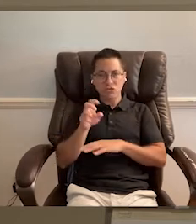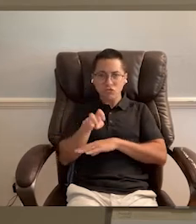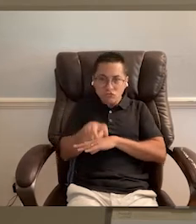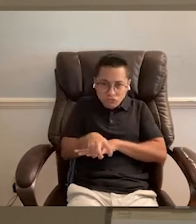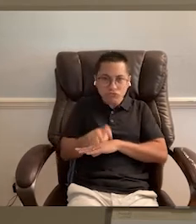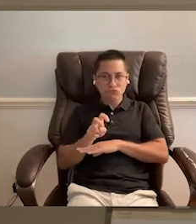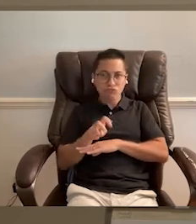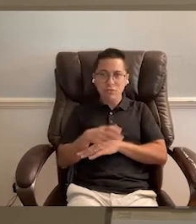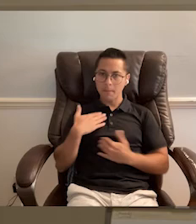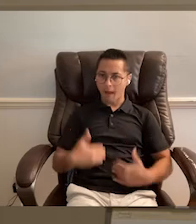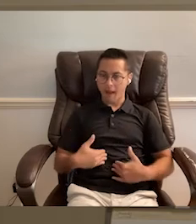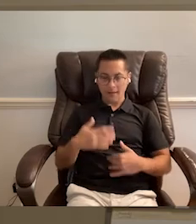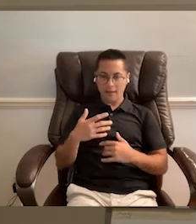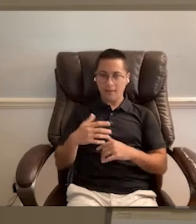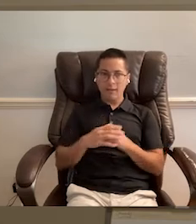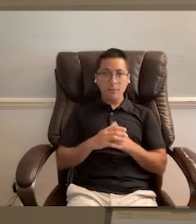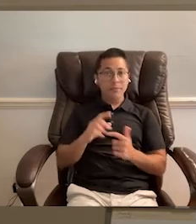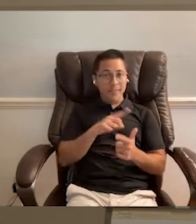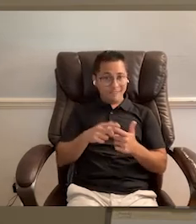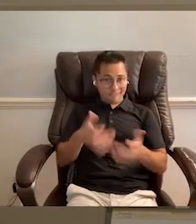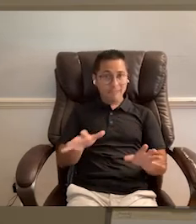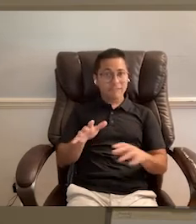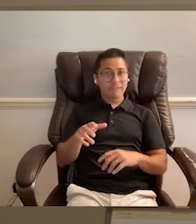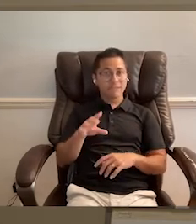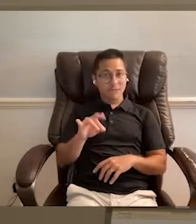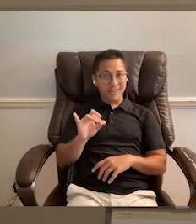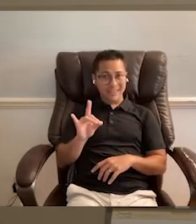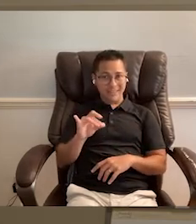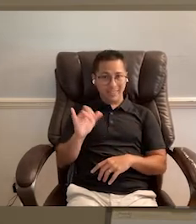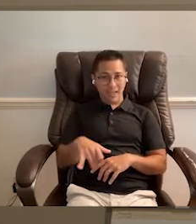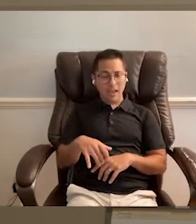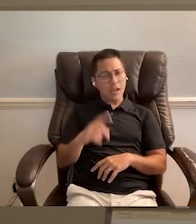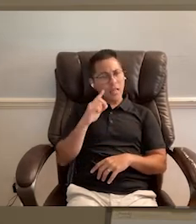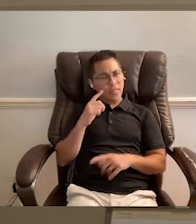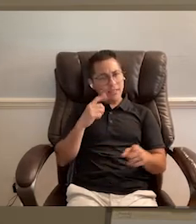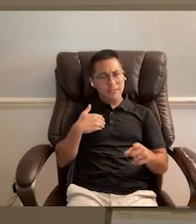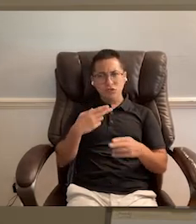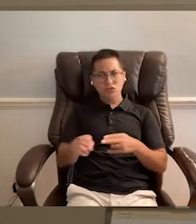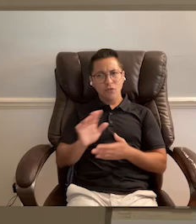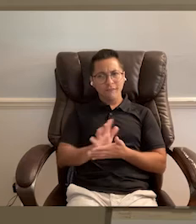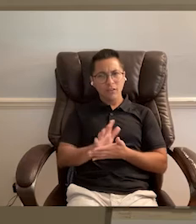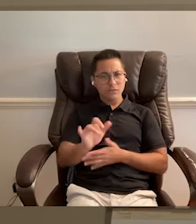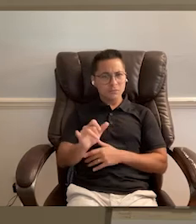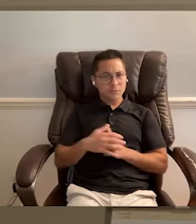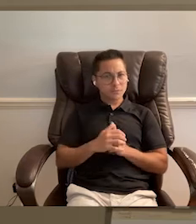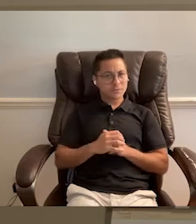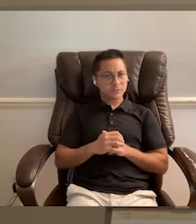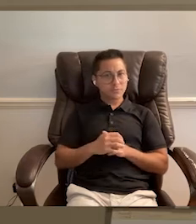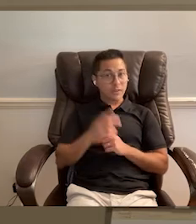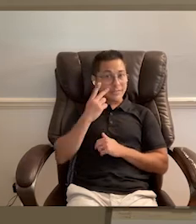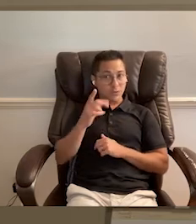minimum modifications to the wheelchair. Subject testing was conducted. So as you can see here, you can hold the thing in your